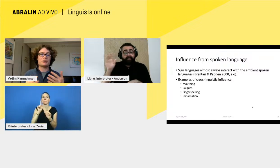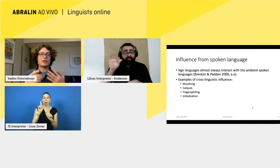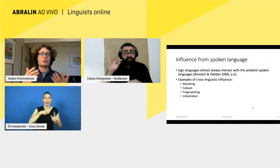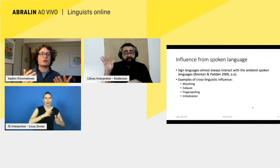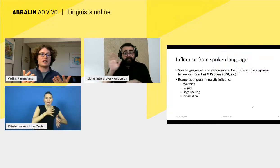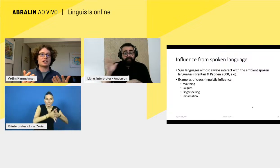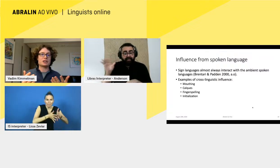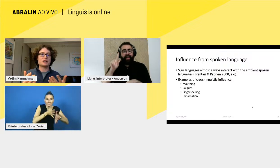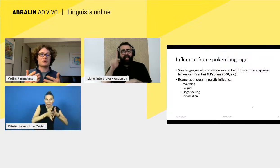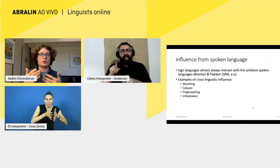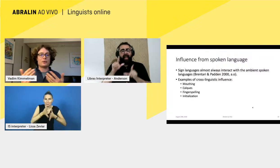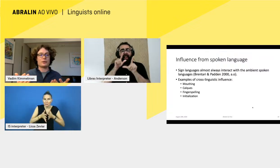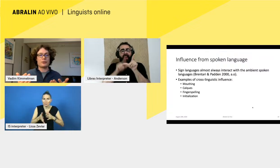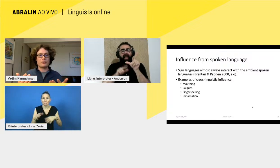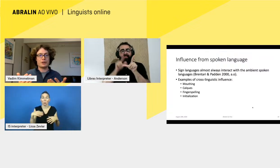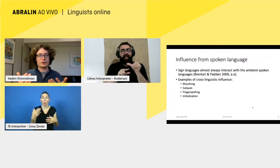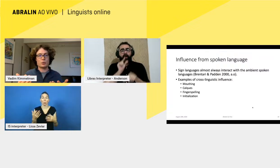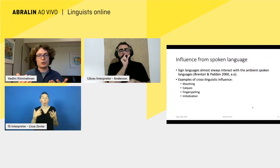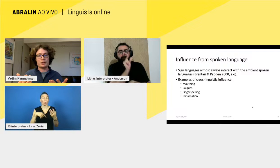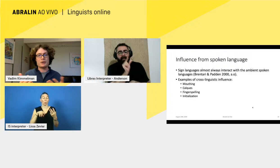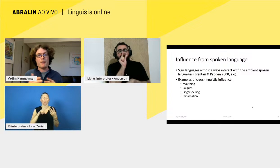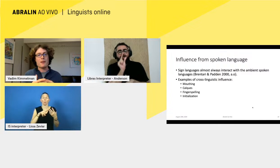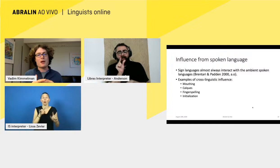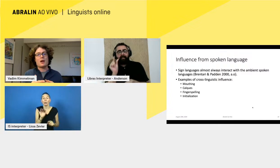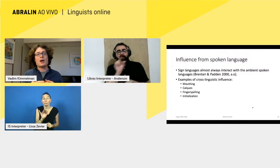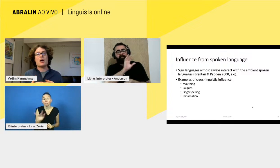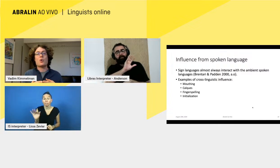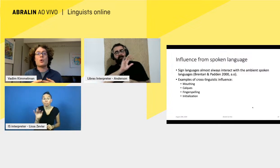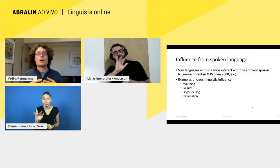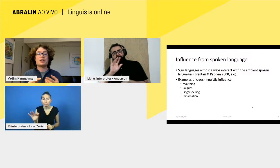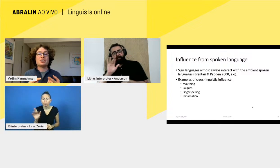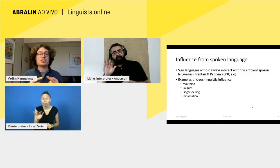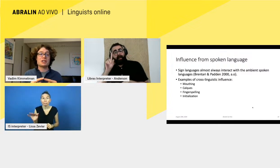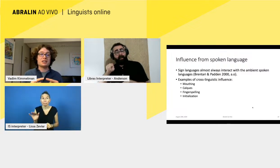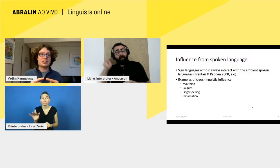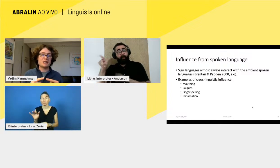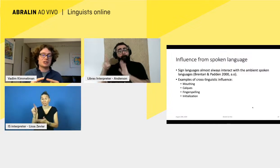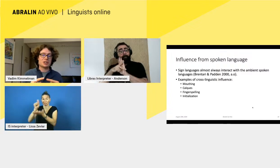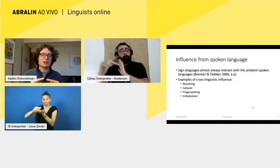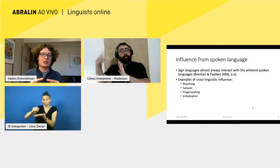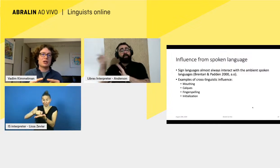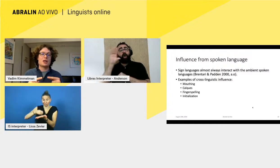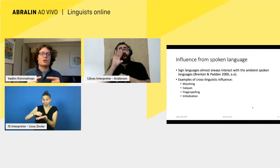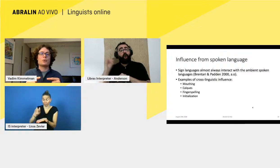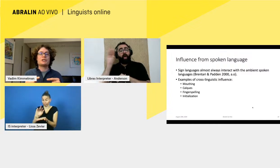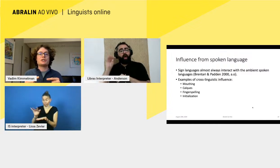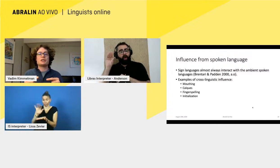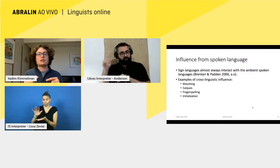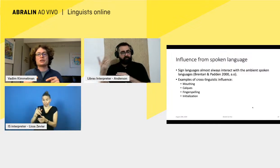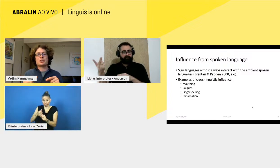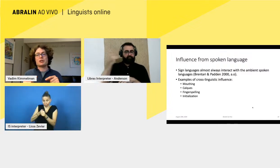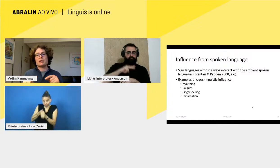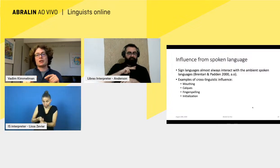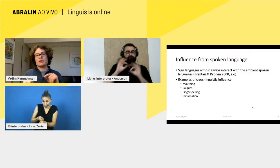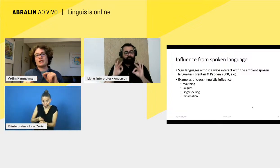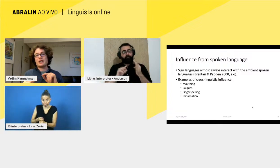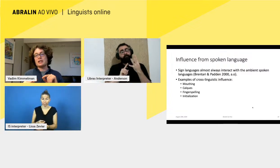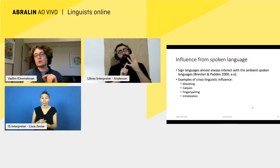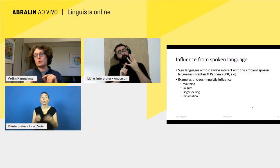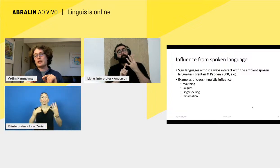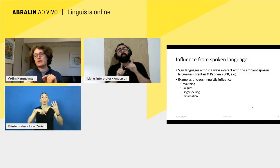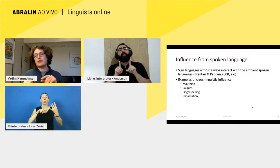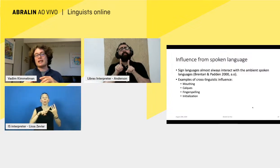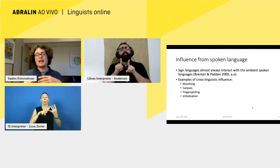by letter reproduction of a written word. Or initialization, which is